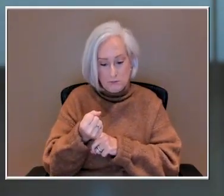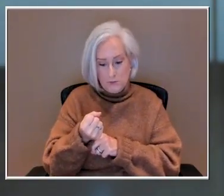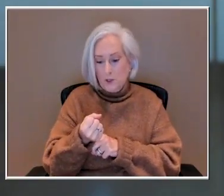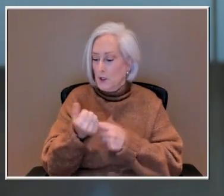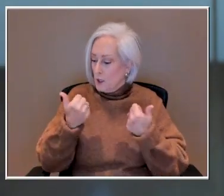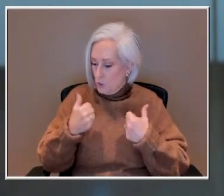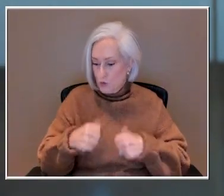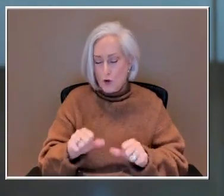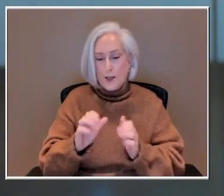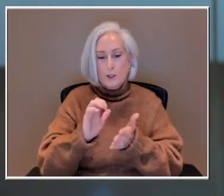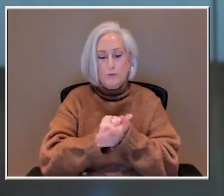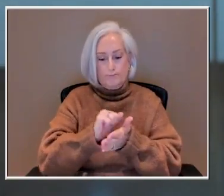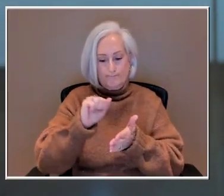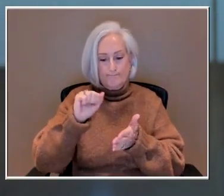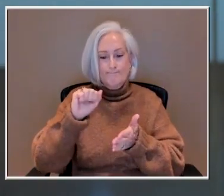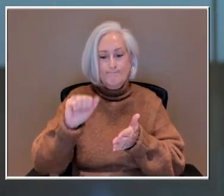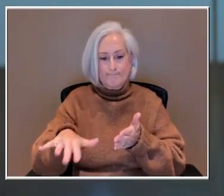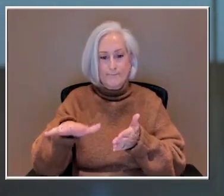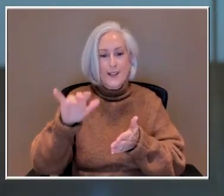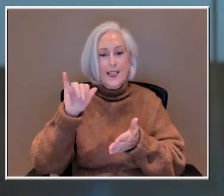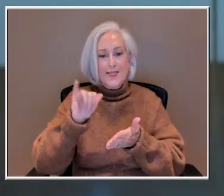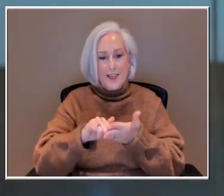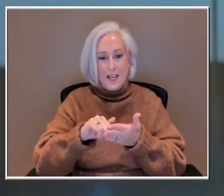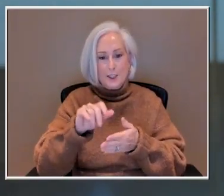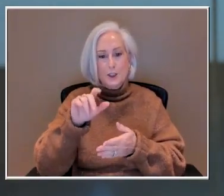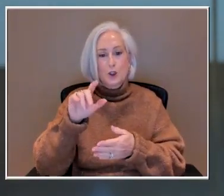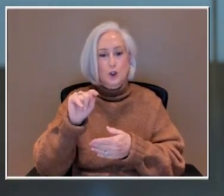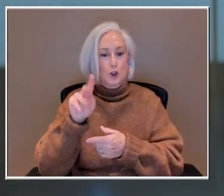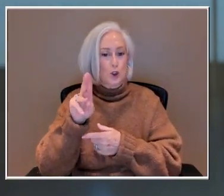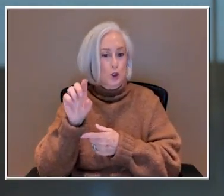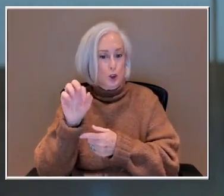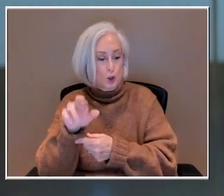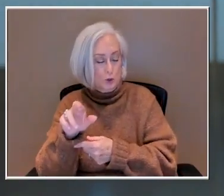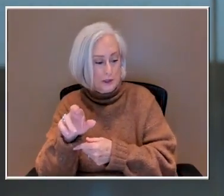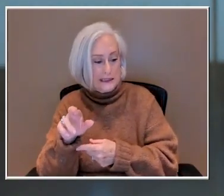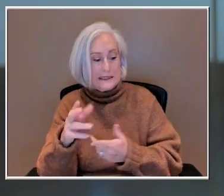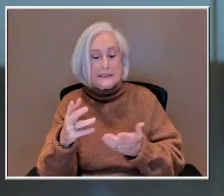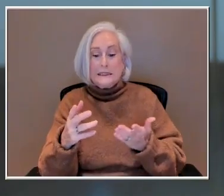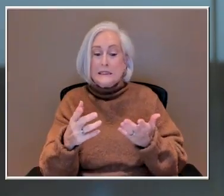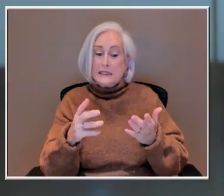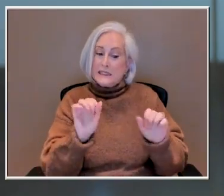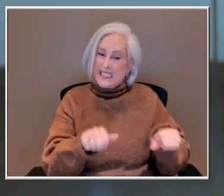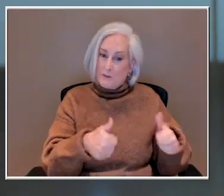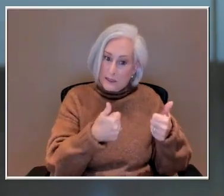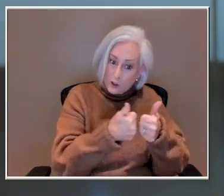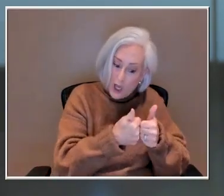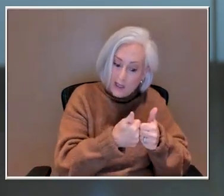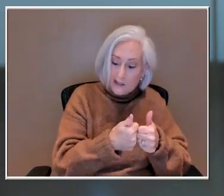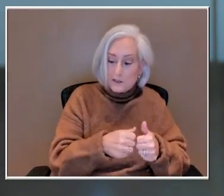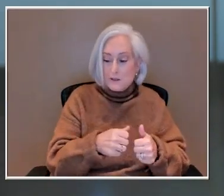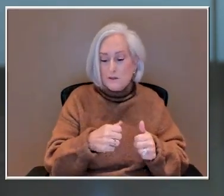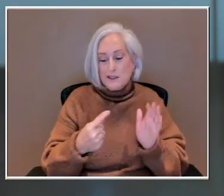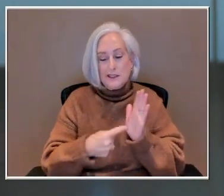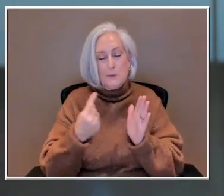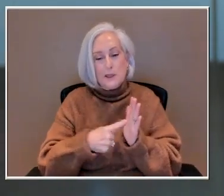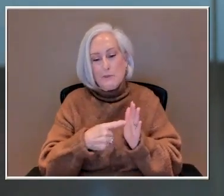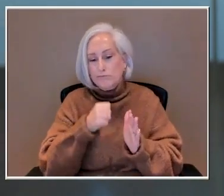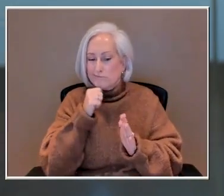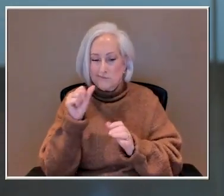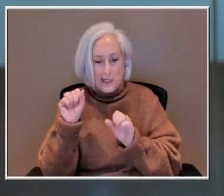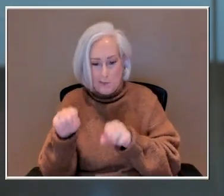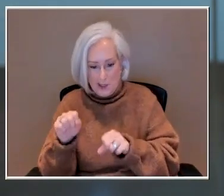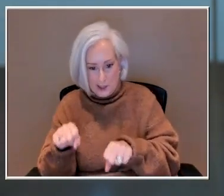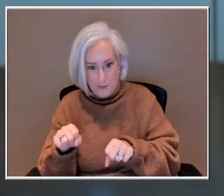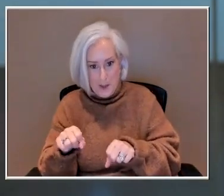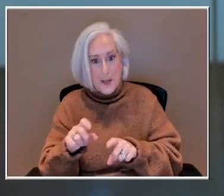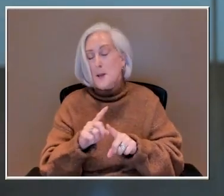tumor, which can be challenging in some cases and not always possible, unfortunately, in all cases. But pretty much knew right away that we would